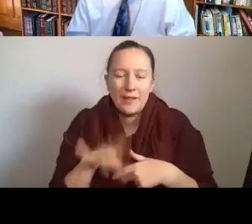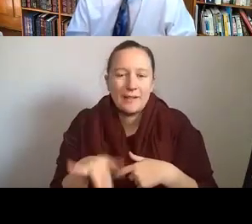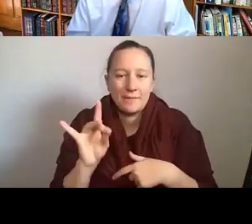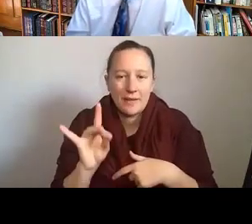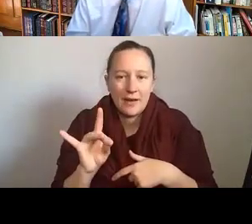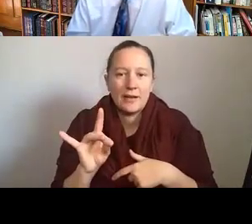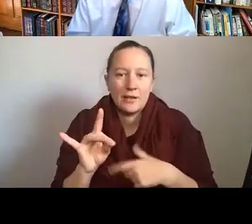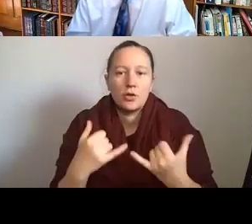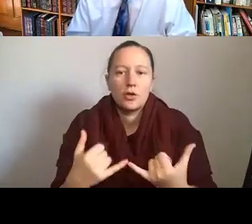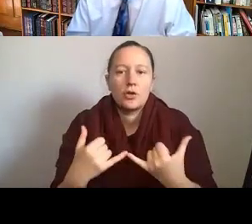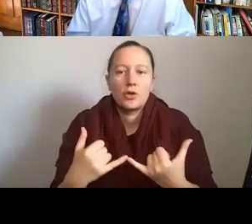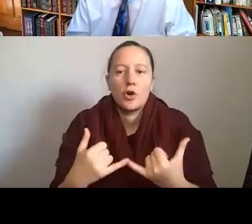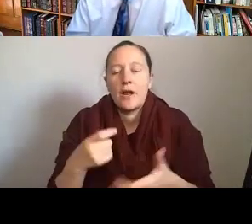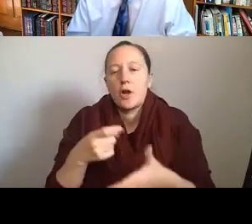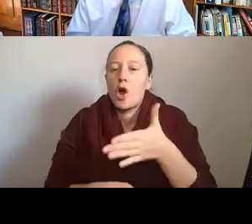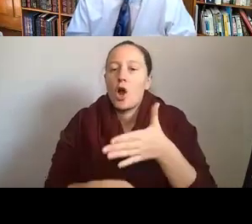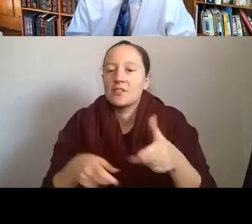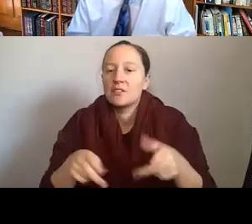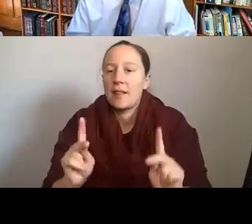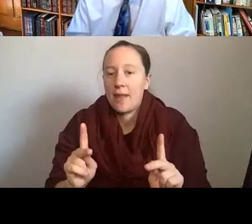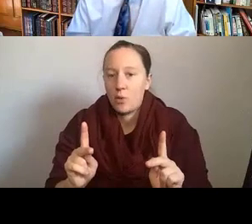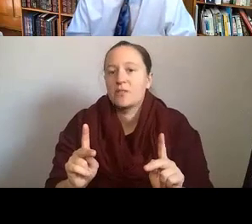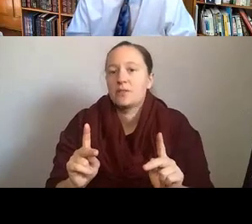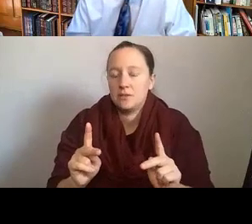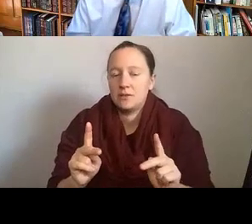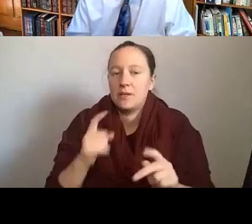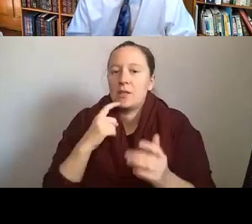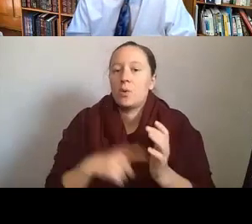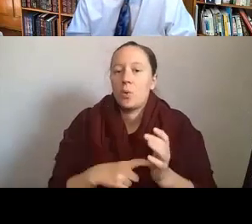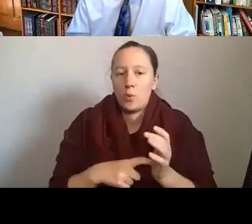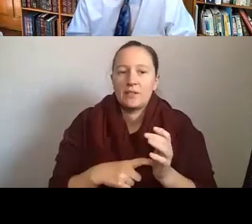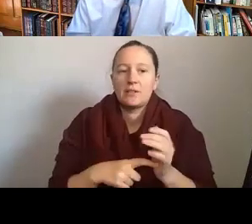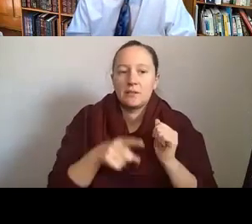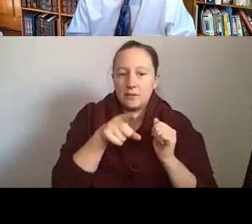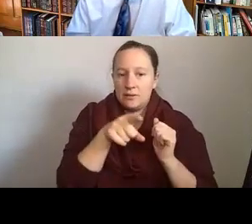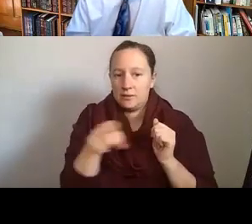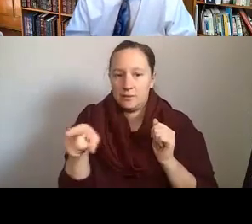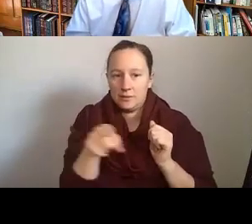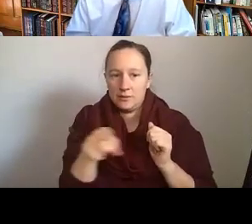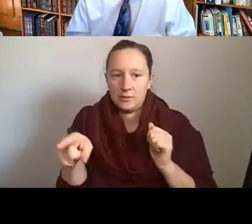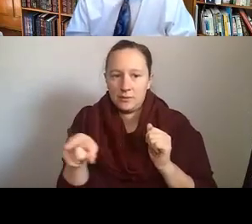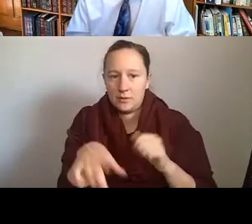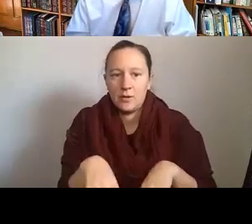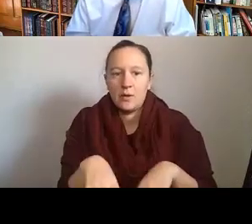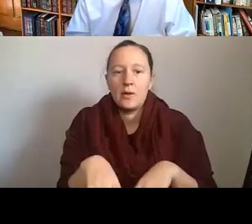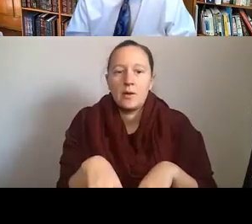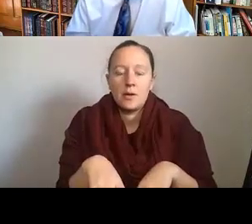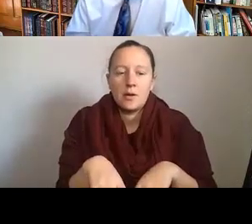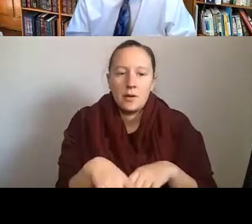current cost allowances in the notice that's released each year. So if you Google